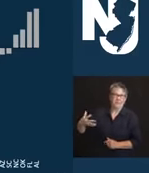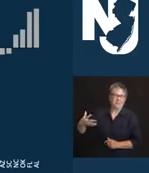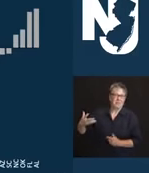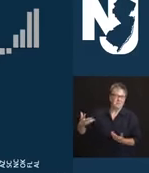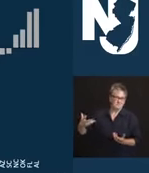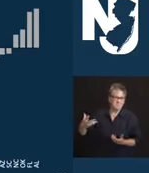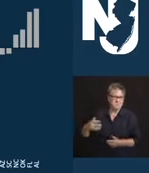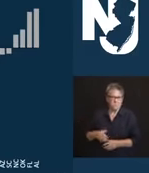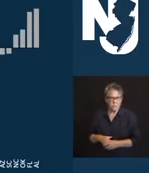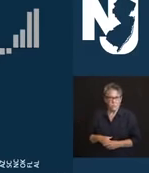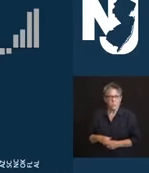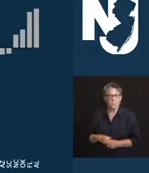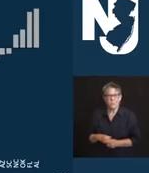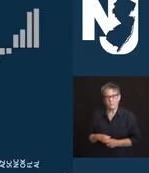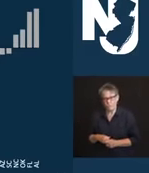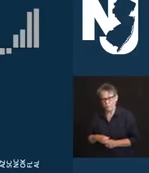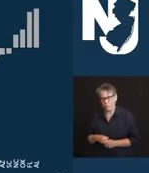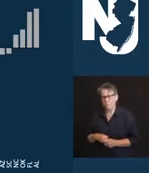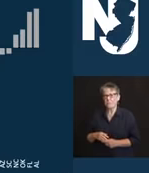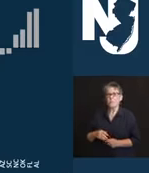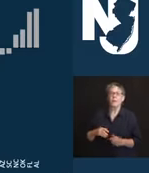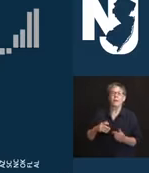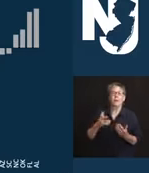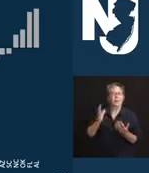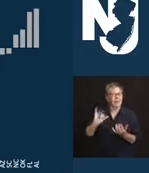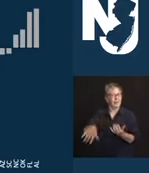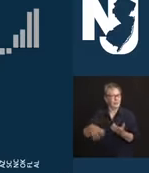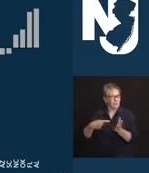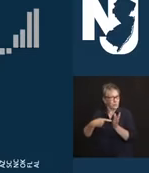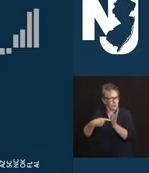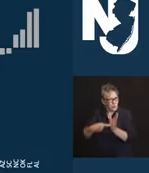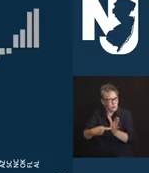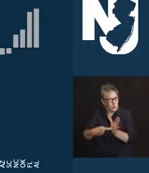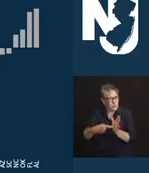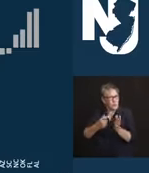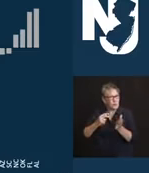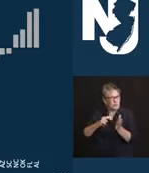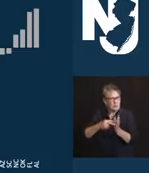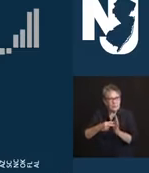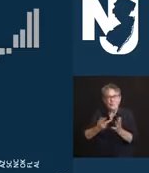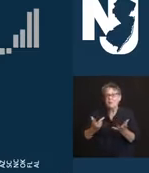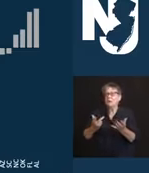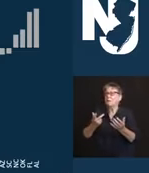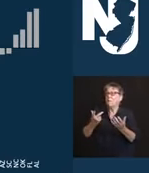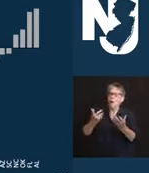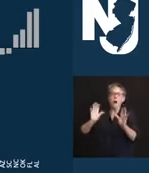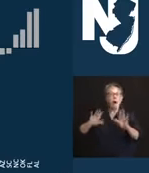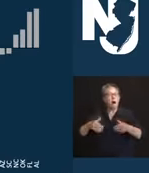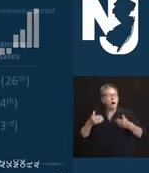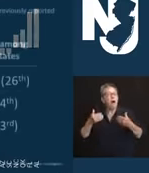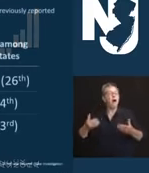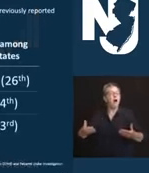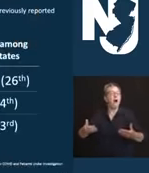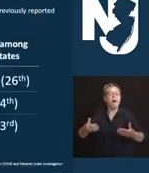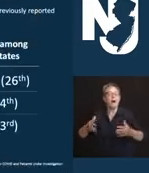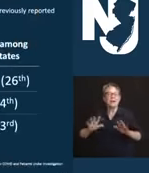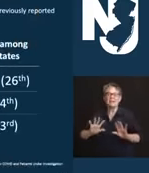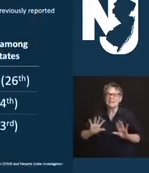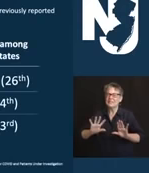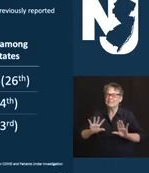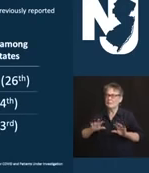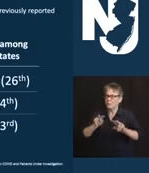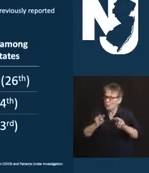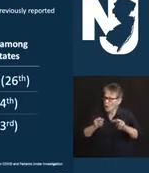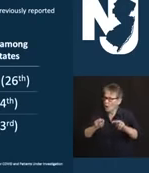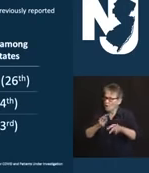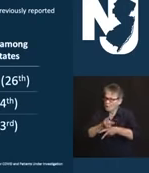hasty gut call and hoping that the numbers will simply catch up. And yet we know that we still have work to do, as this